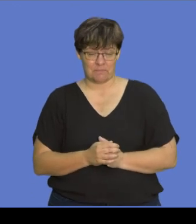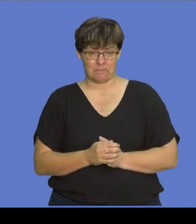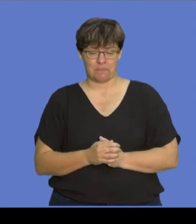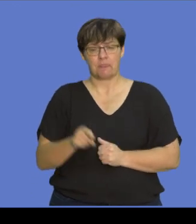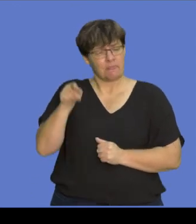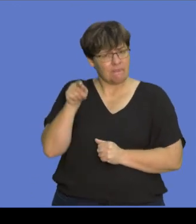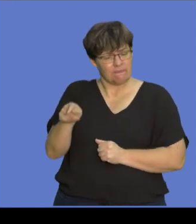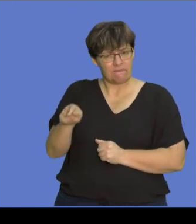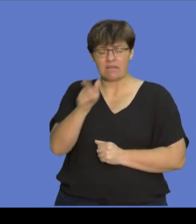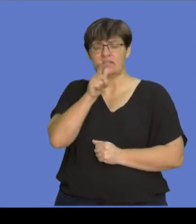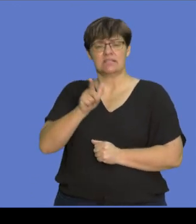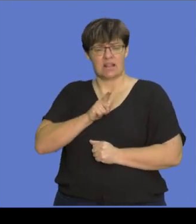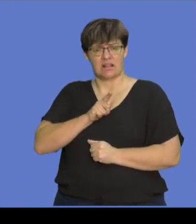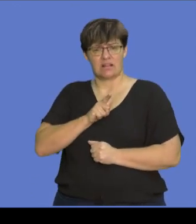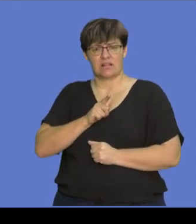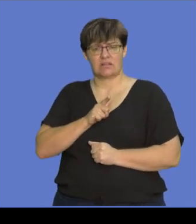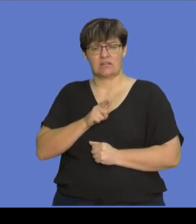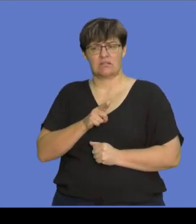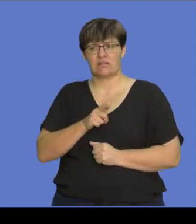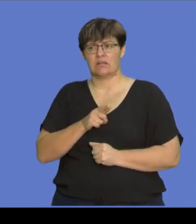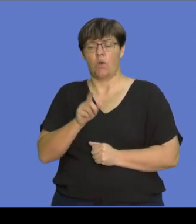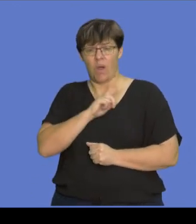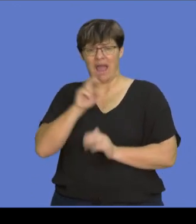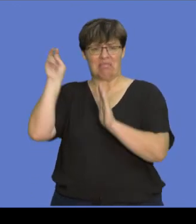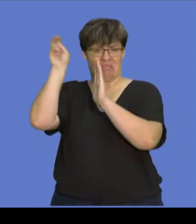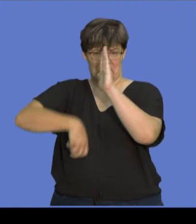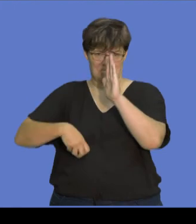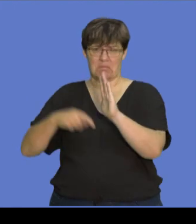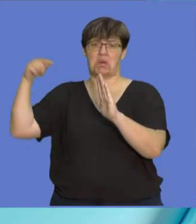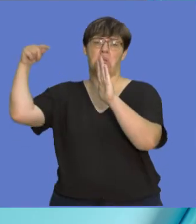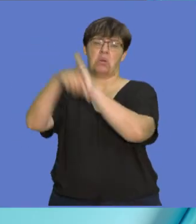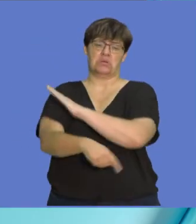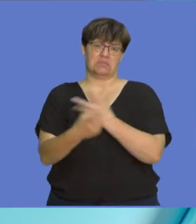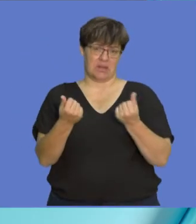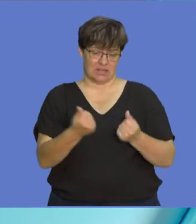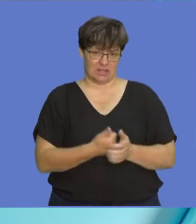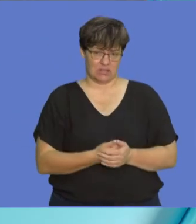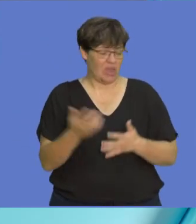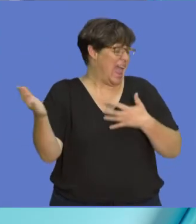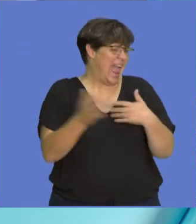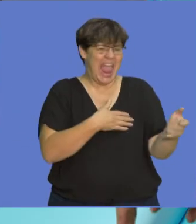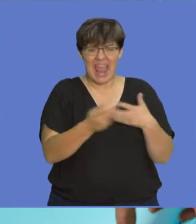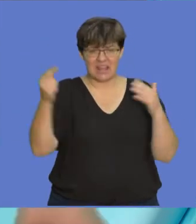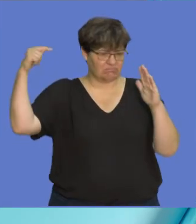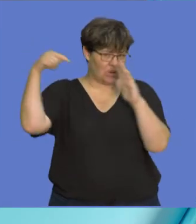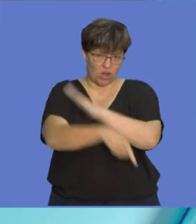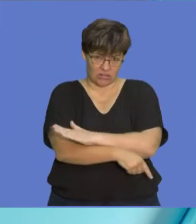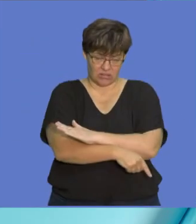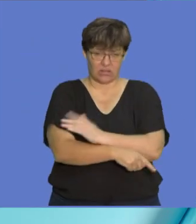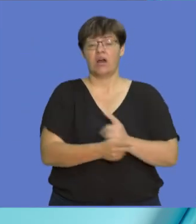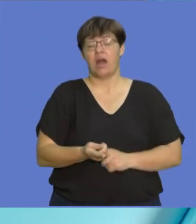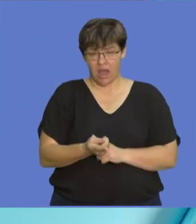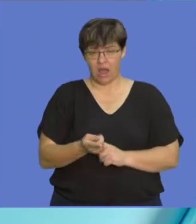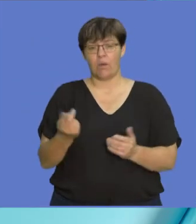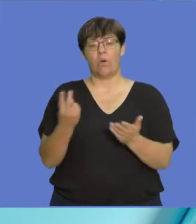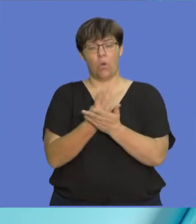told that there was loss due to theft. That means any loss of finished goods must also